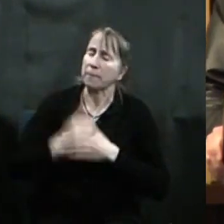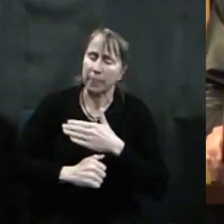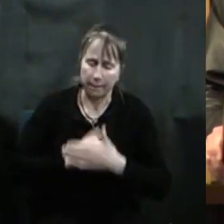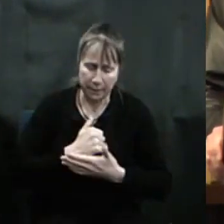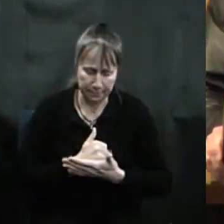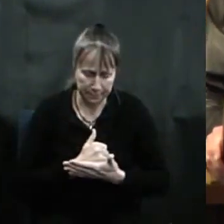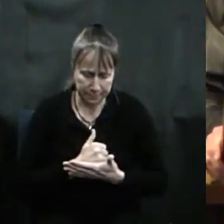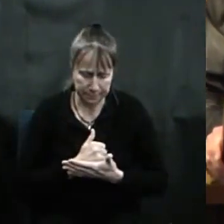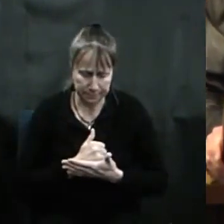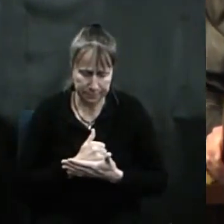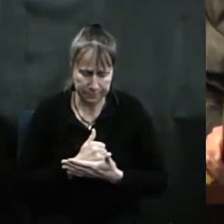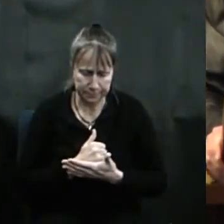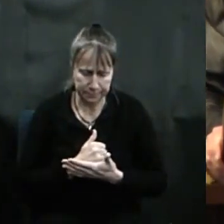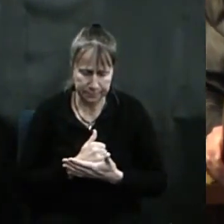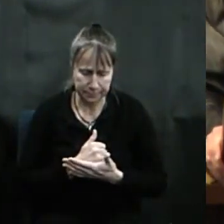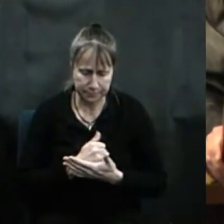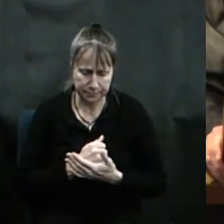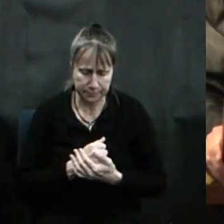Amen.